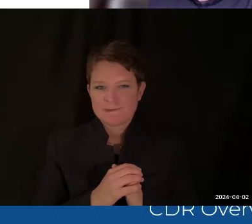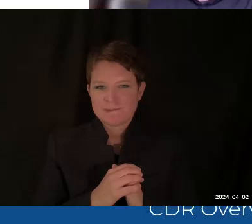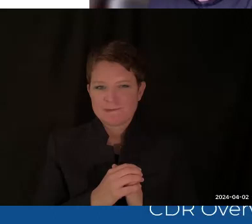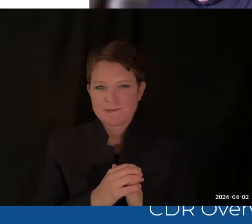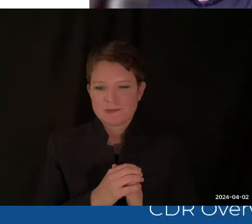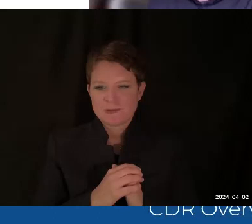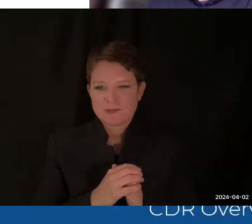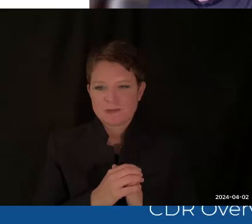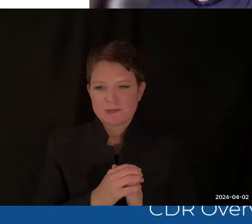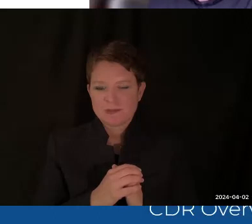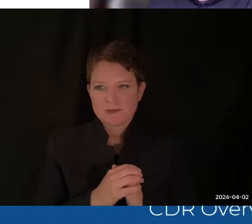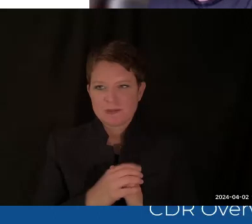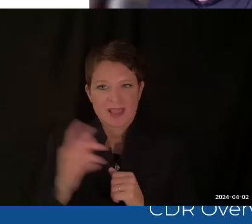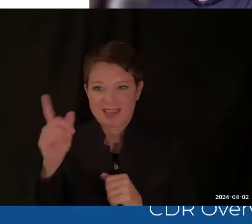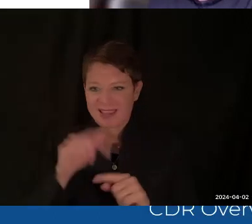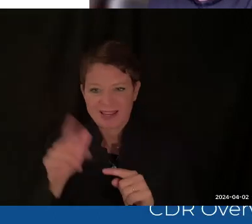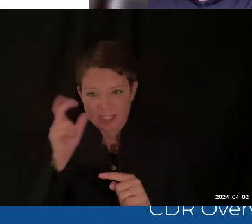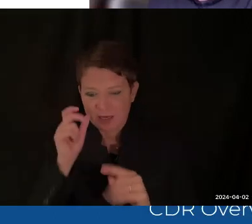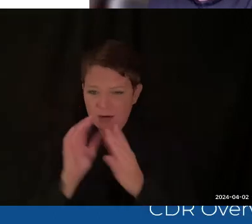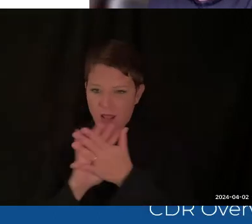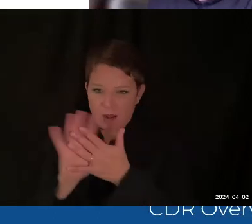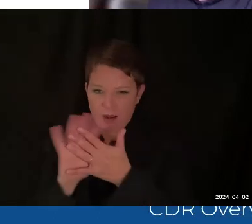I can't hear them if they're doing that.